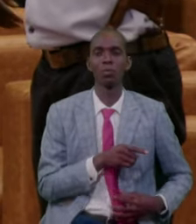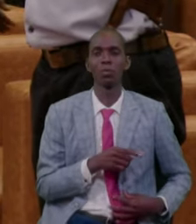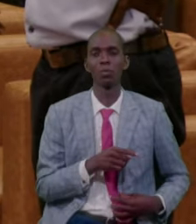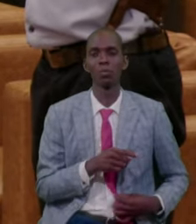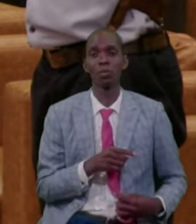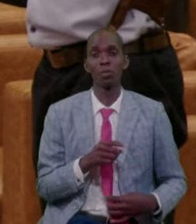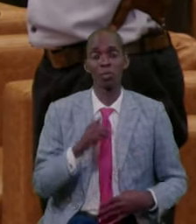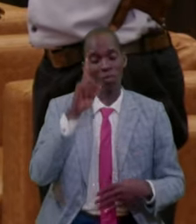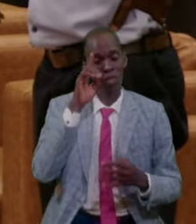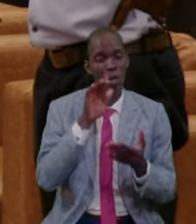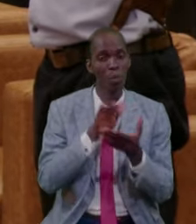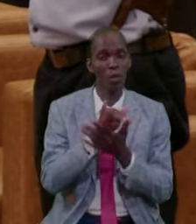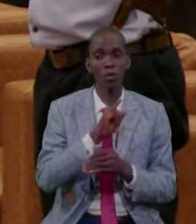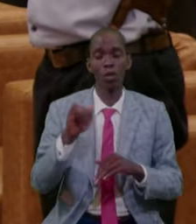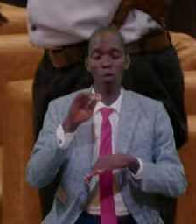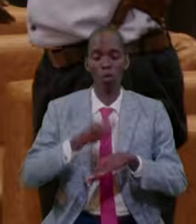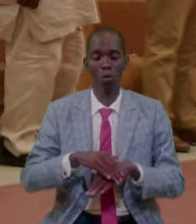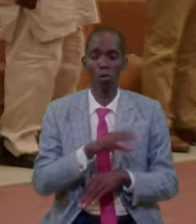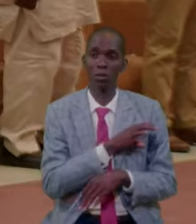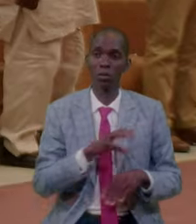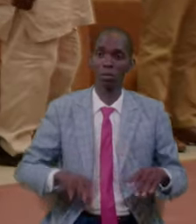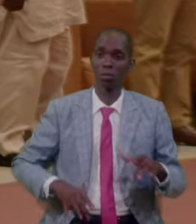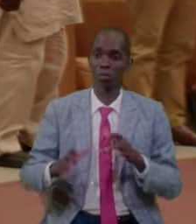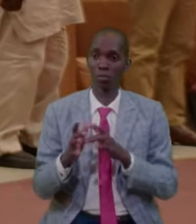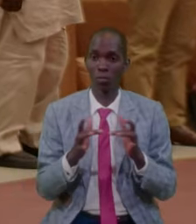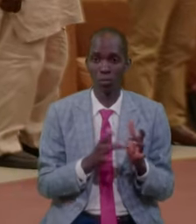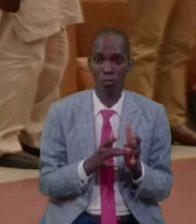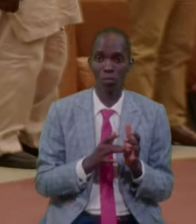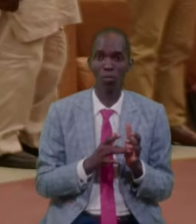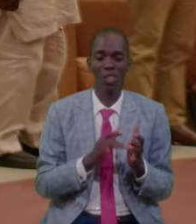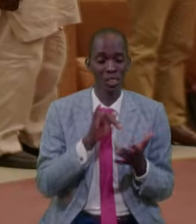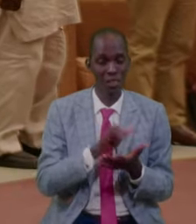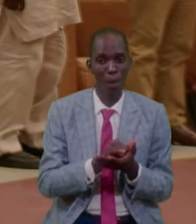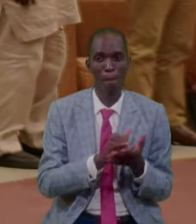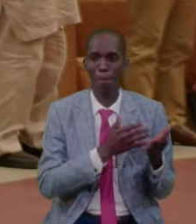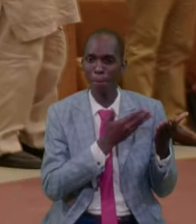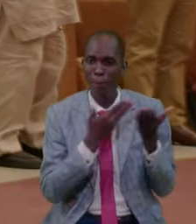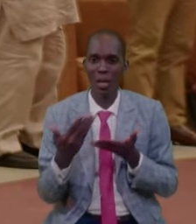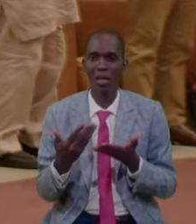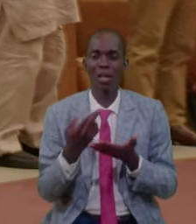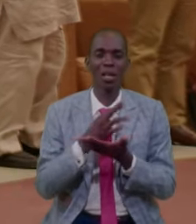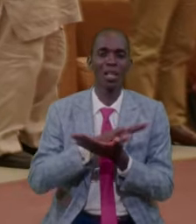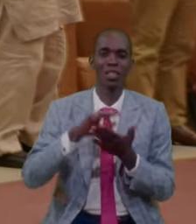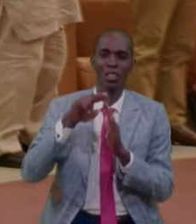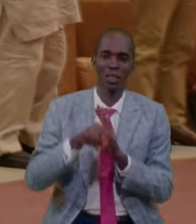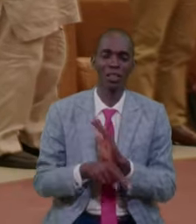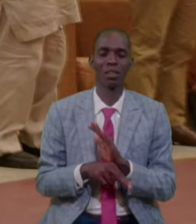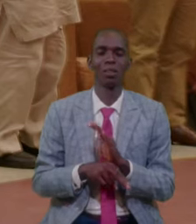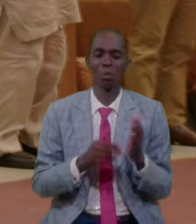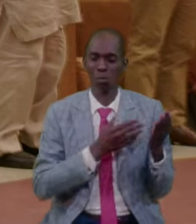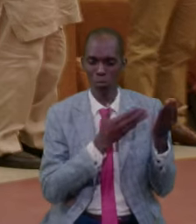Believing on the Lord Jesus Christ brings righteousness,